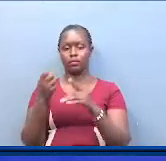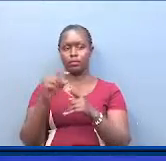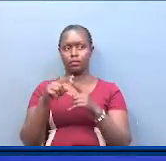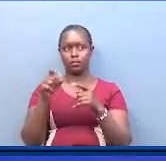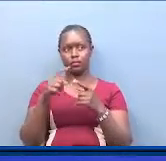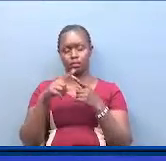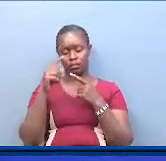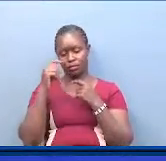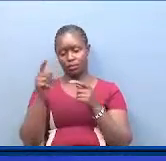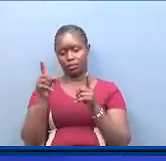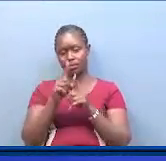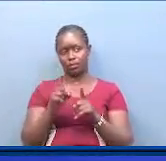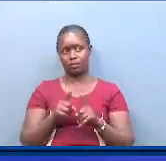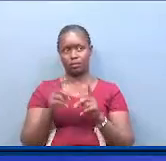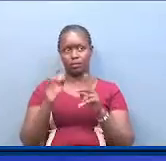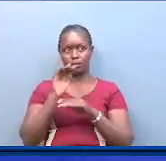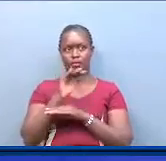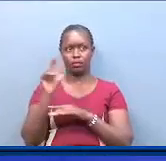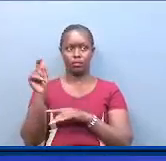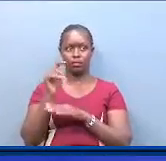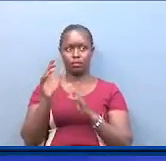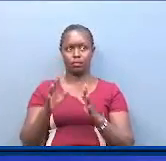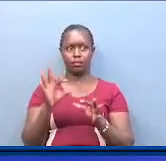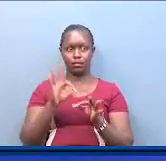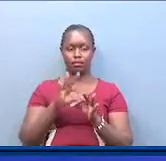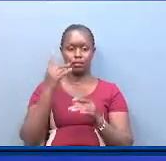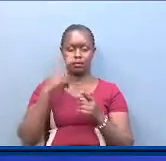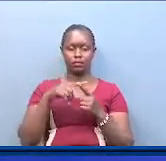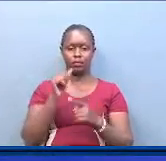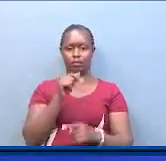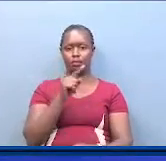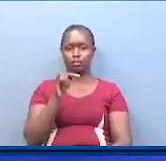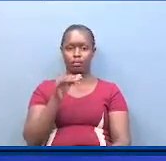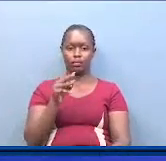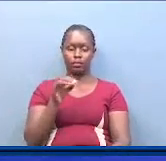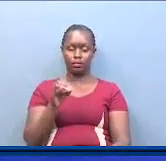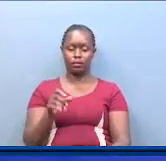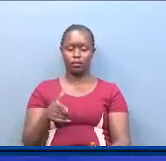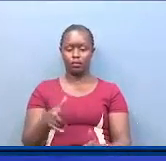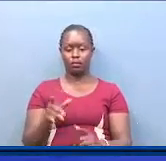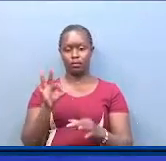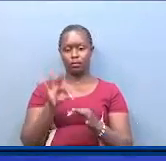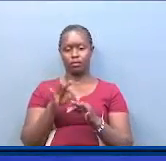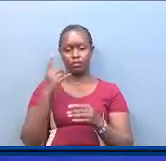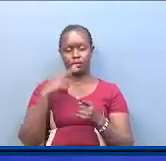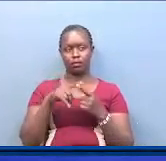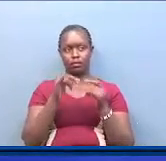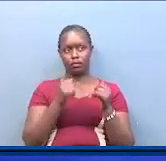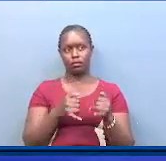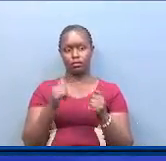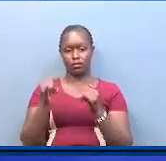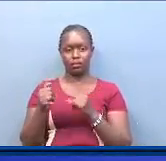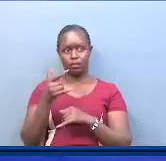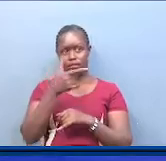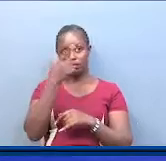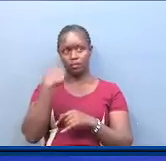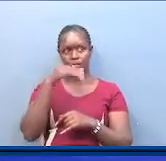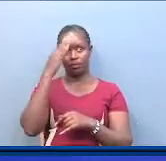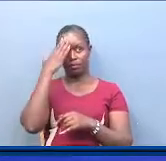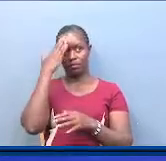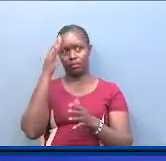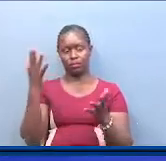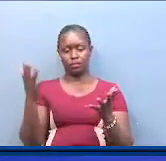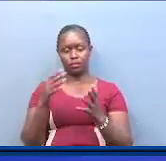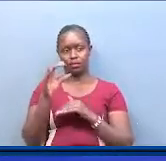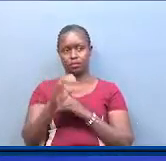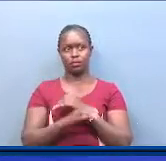must respect that. And I urge Kenyans, vote for Azimio. And let's vote for individuals, because we know where